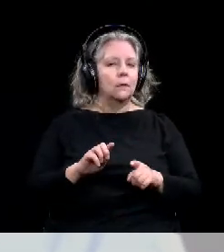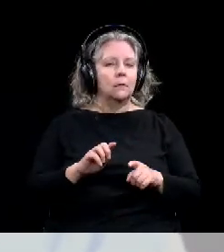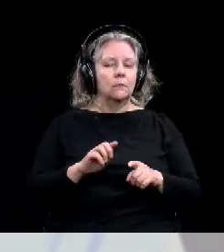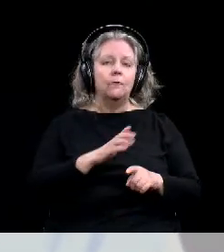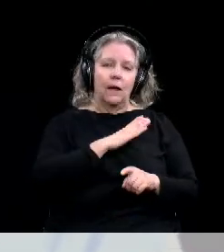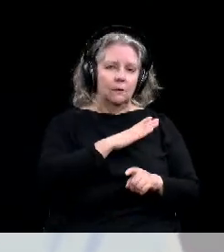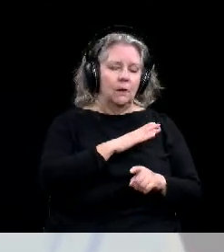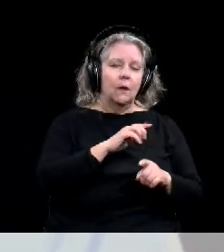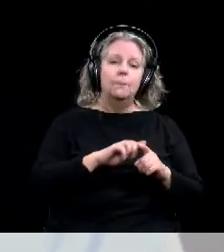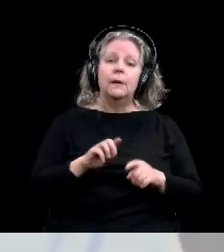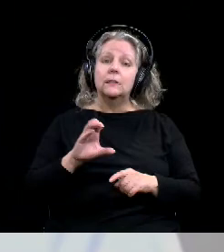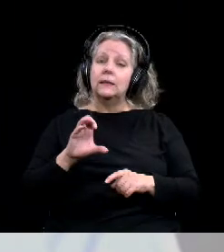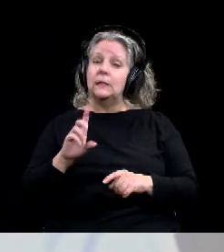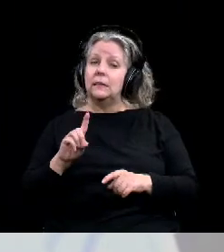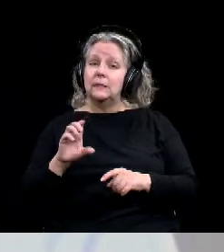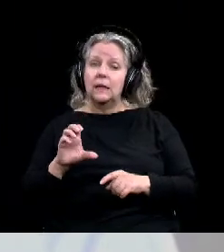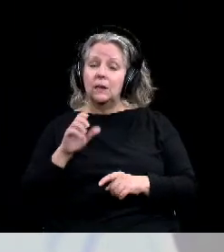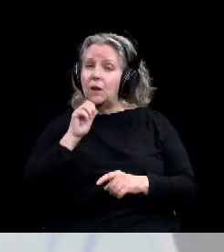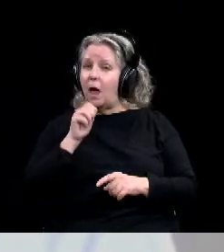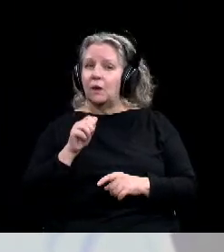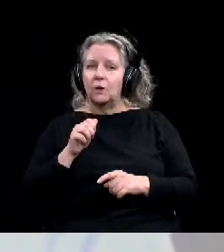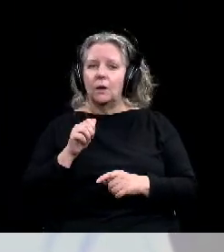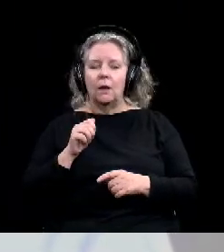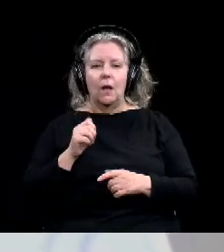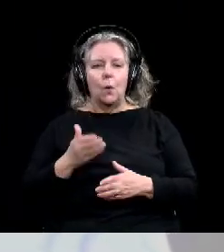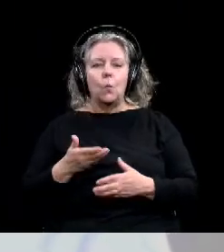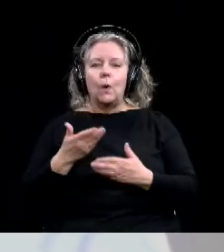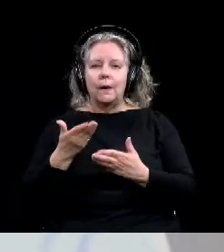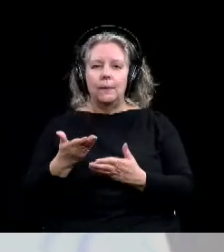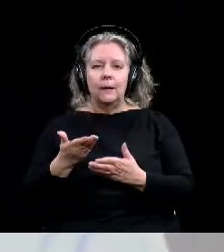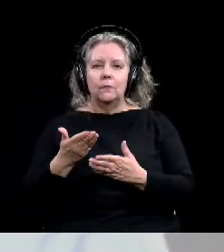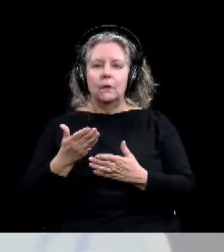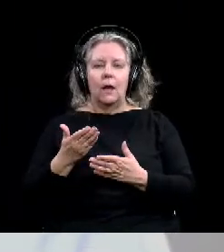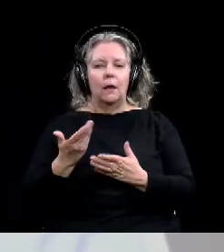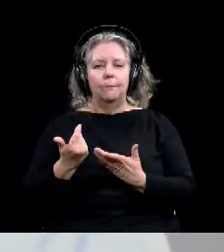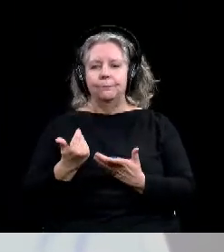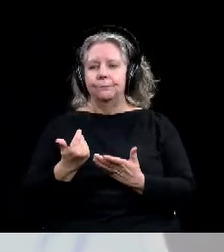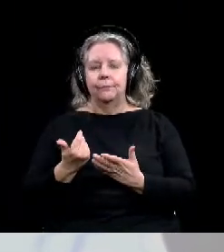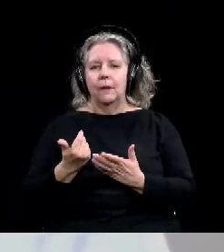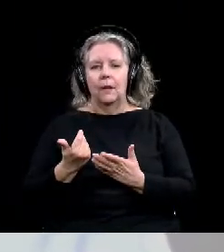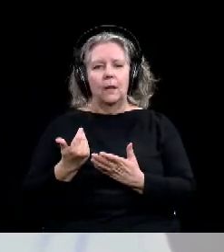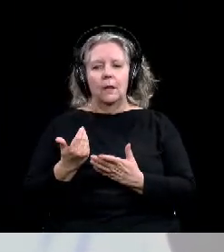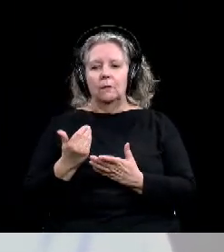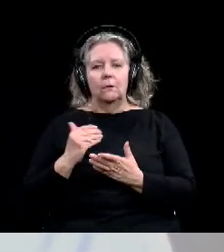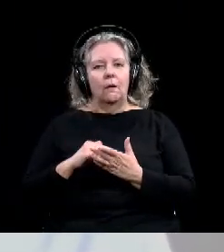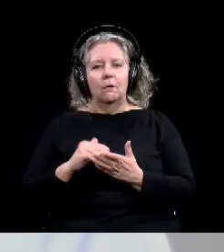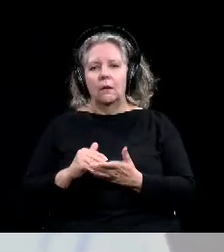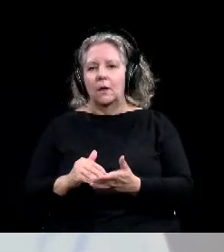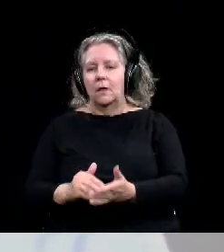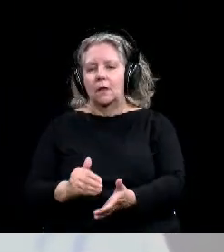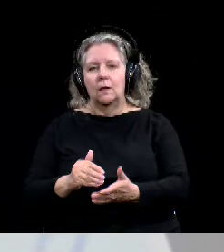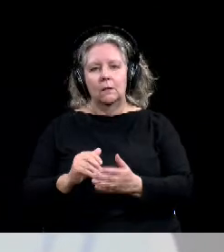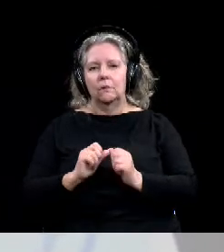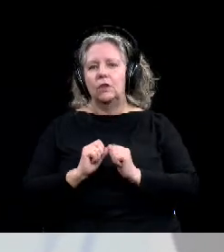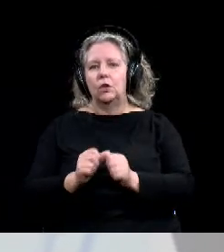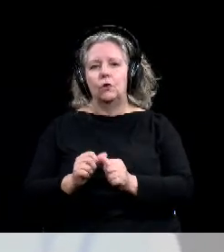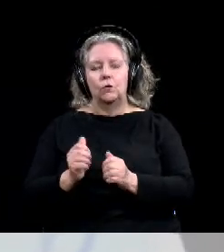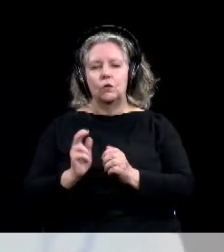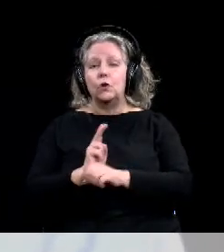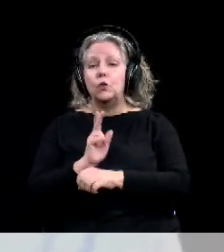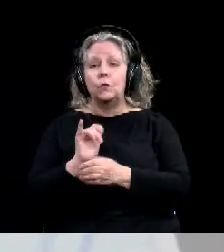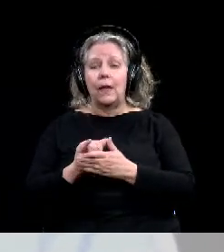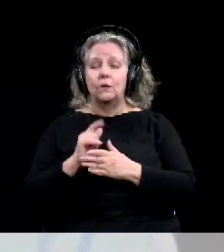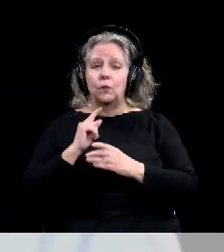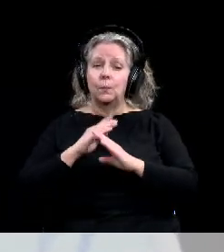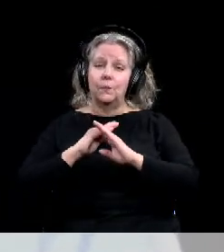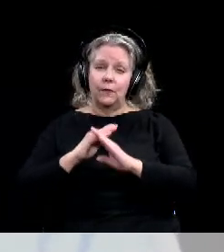to prevent side effects from the vaccine. So don't just take Tylenol or ibuprofen just because you're